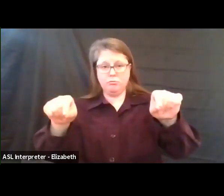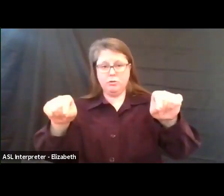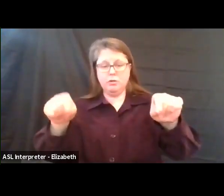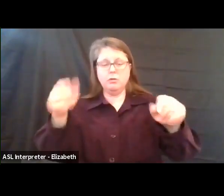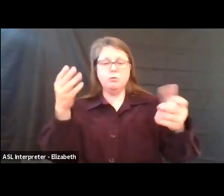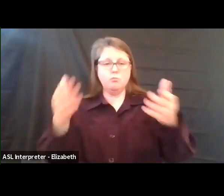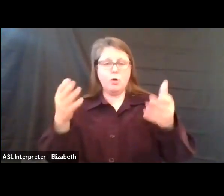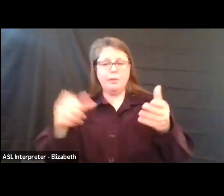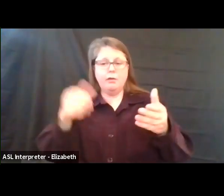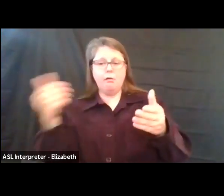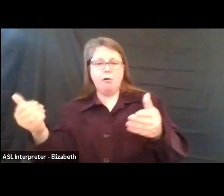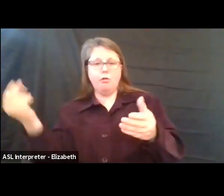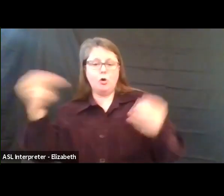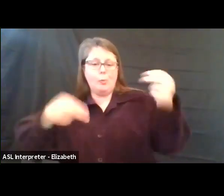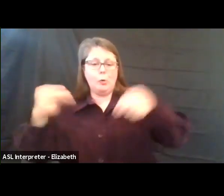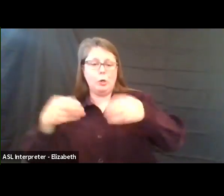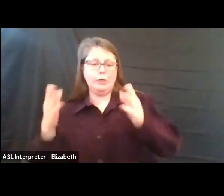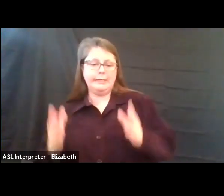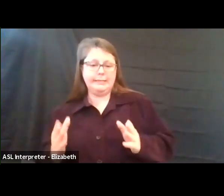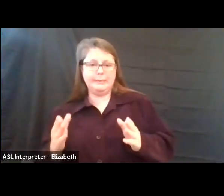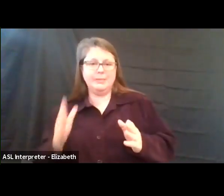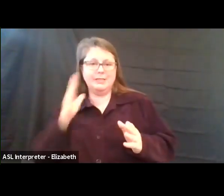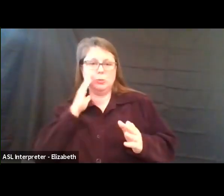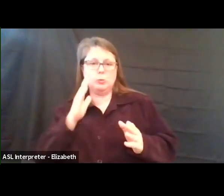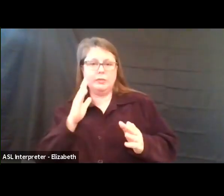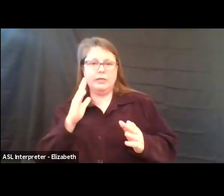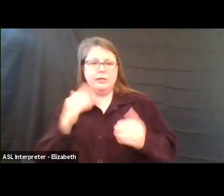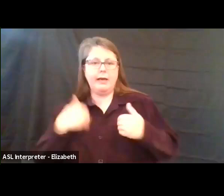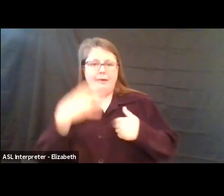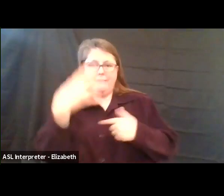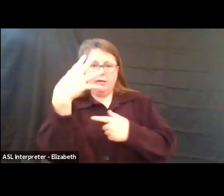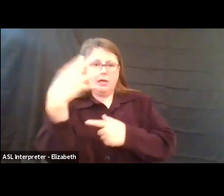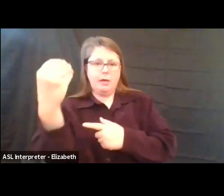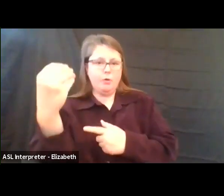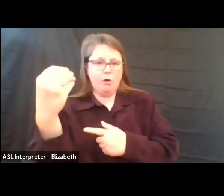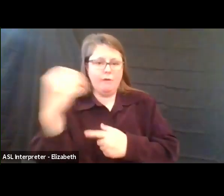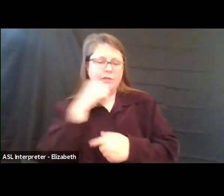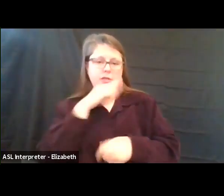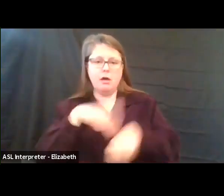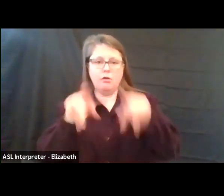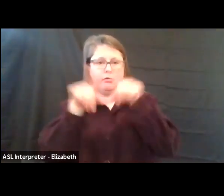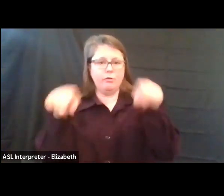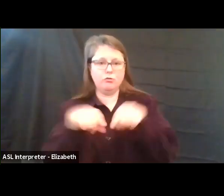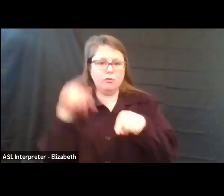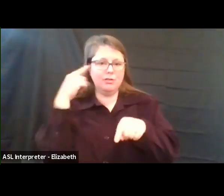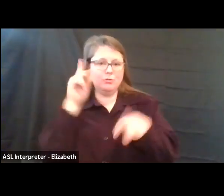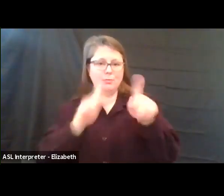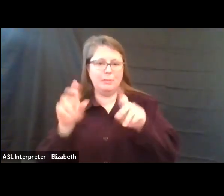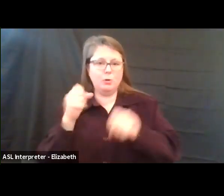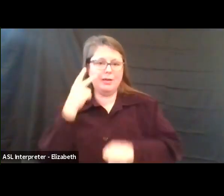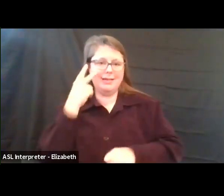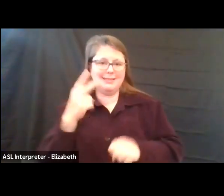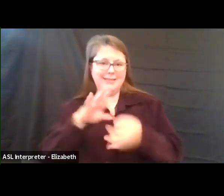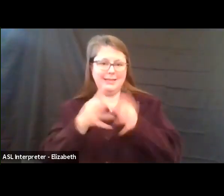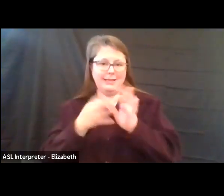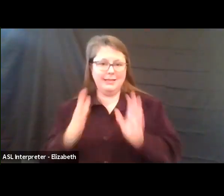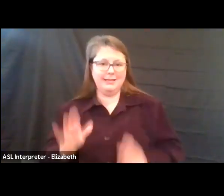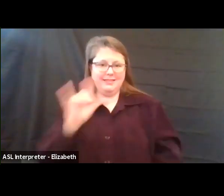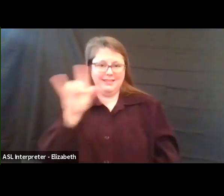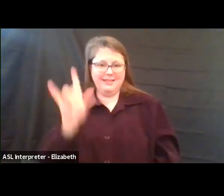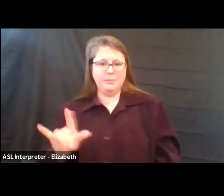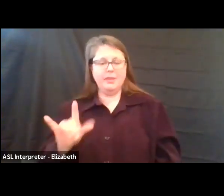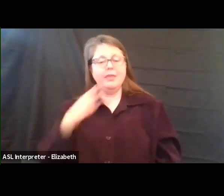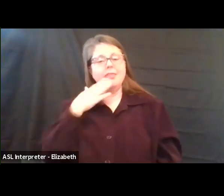of you who would like to use the ASL interpretation can get a full view of Elizabeth. Thank you all so much for being here on our